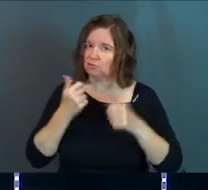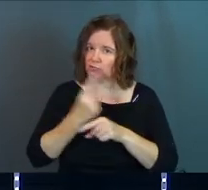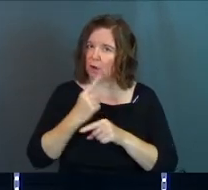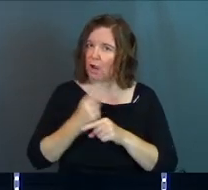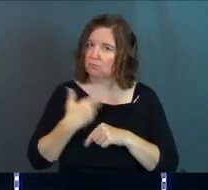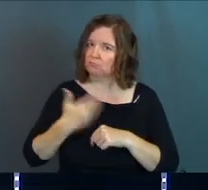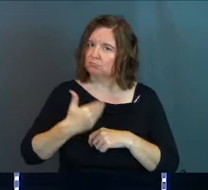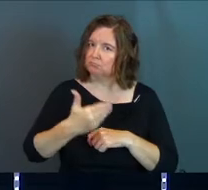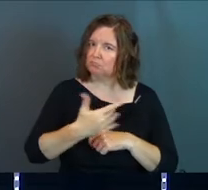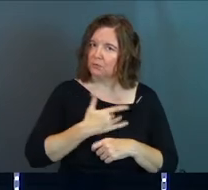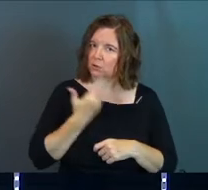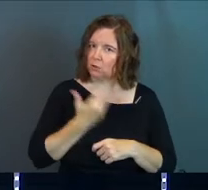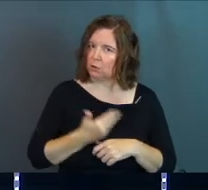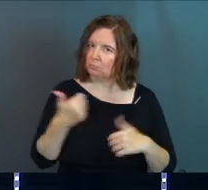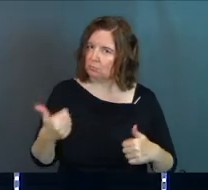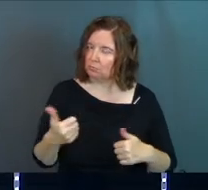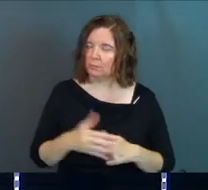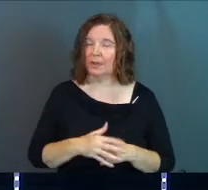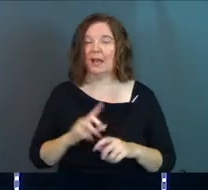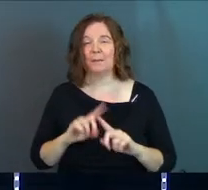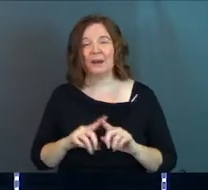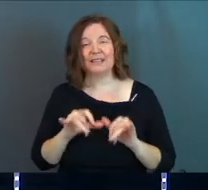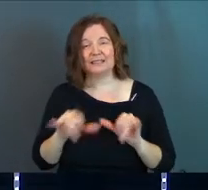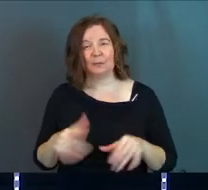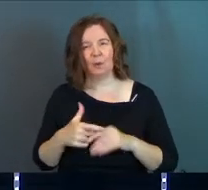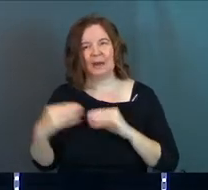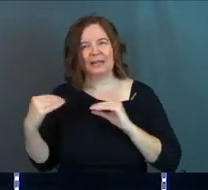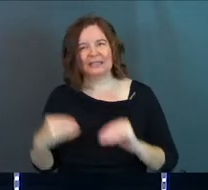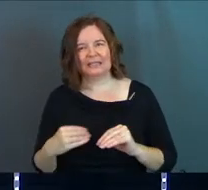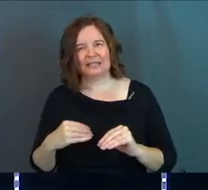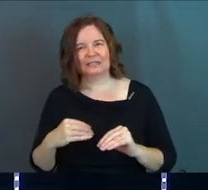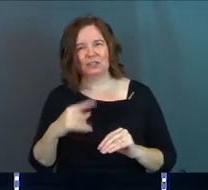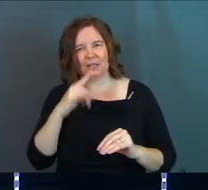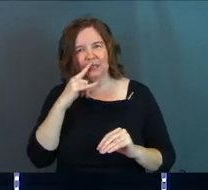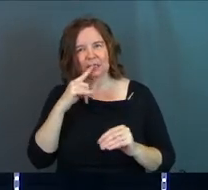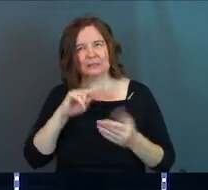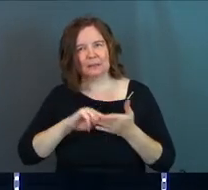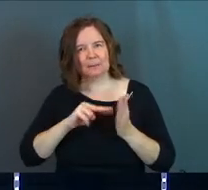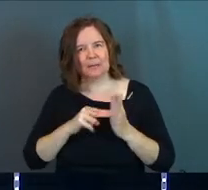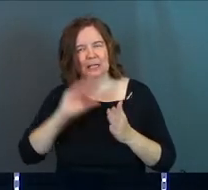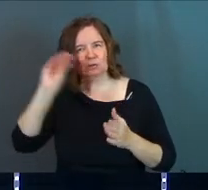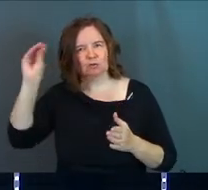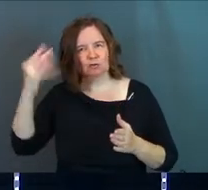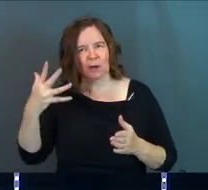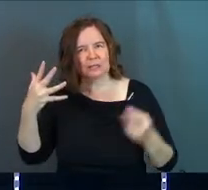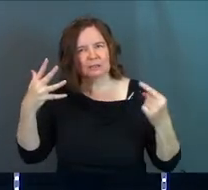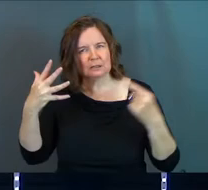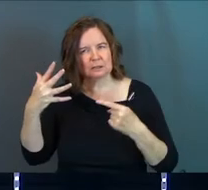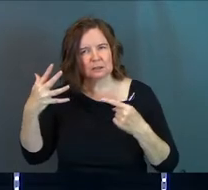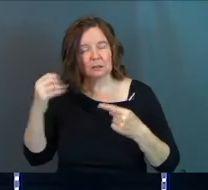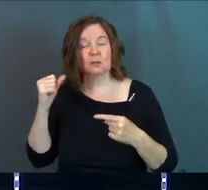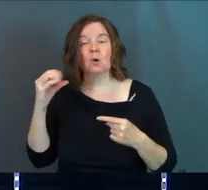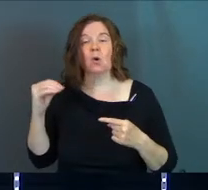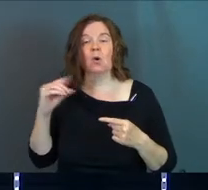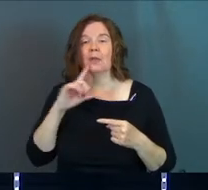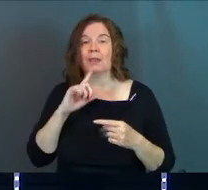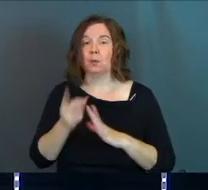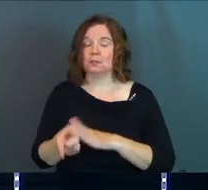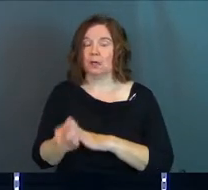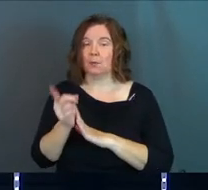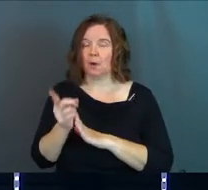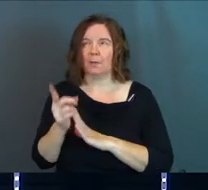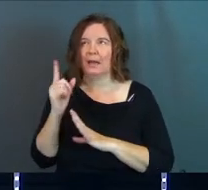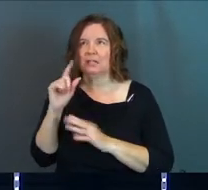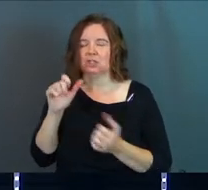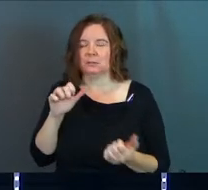right. We feel good about this. But we also want to teach our crew what grace is. And so there was a moment,